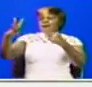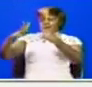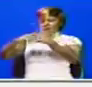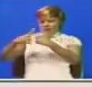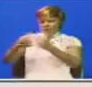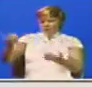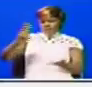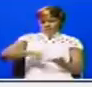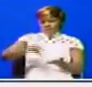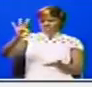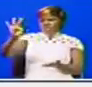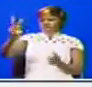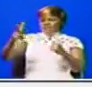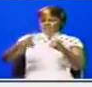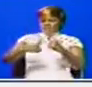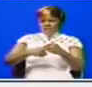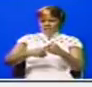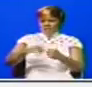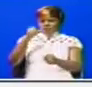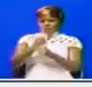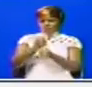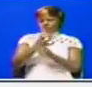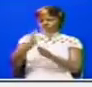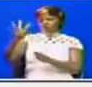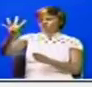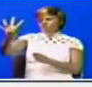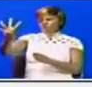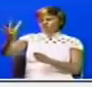students, had registered 37 candidates to sit for this year's Kenya Certificate of Secondary